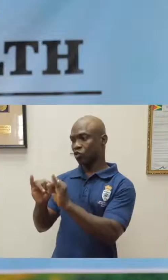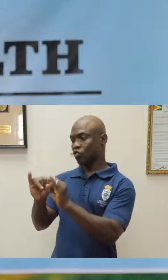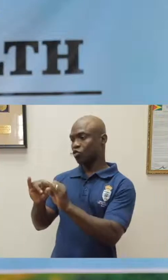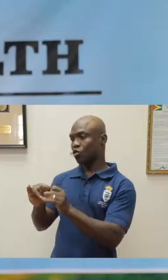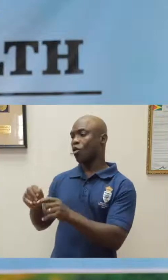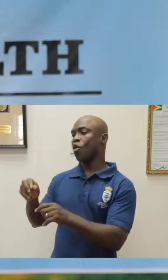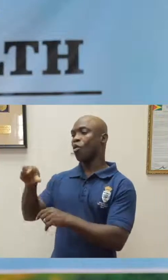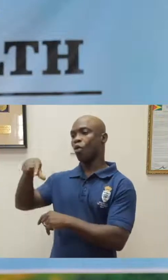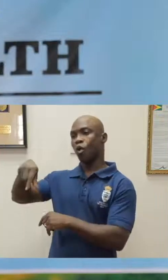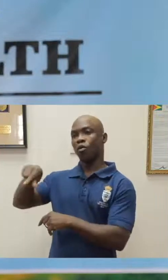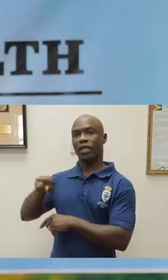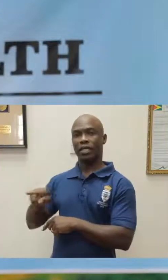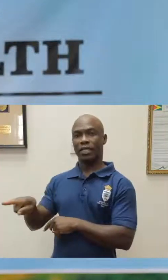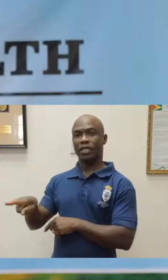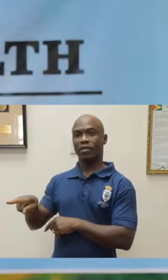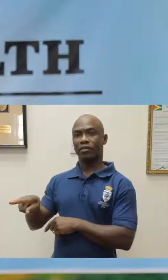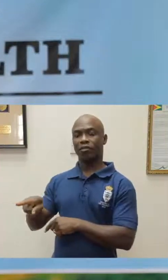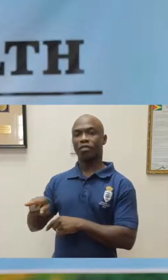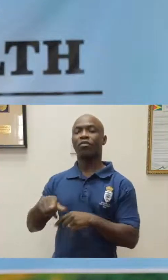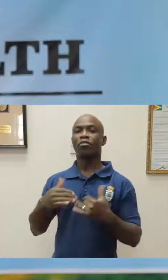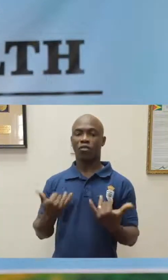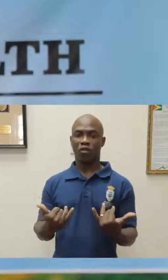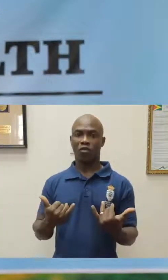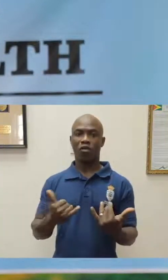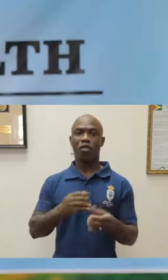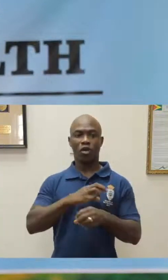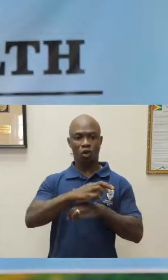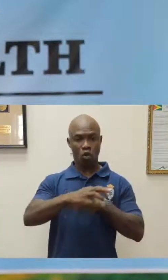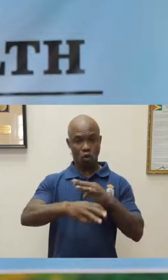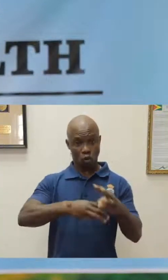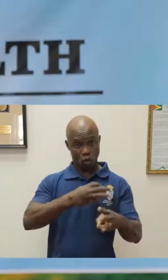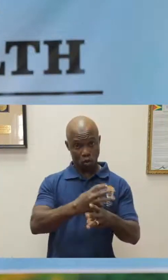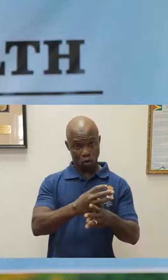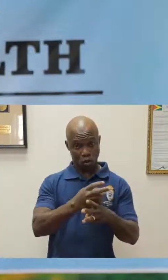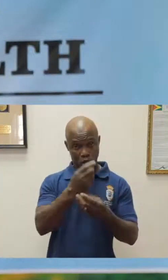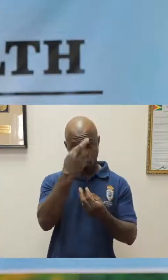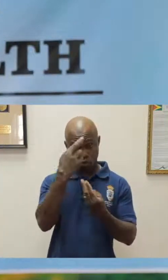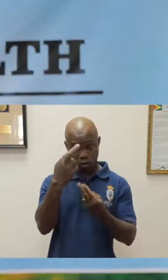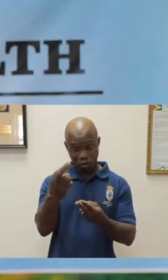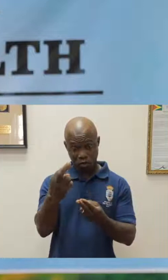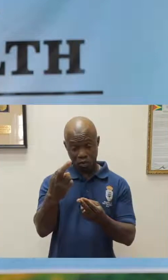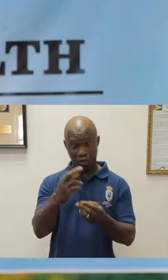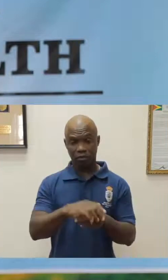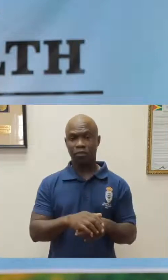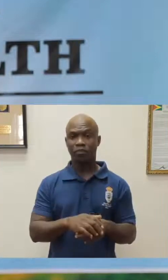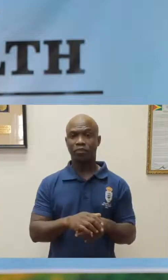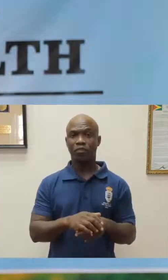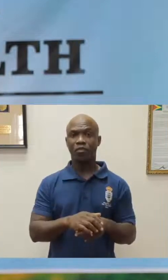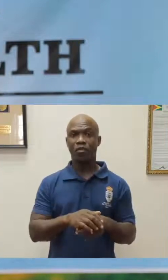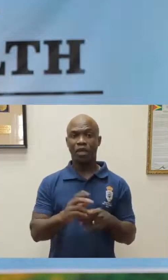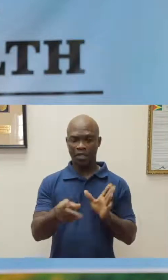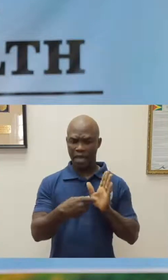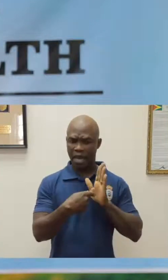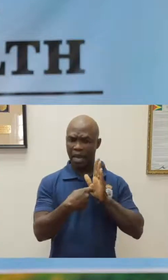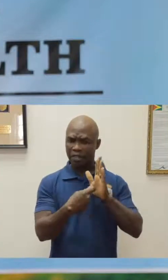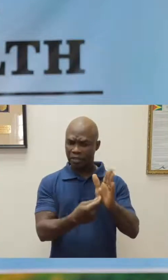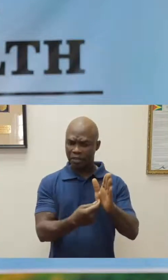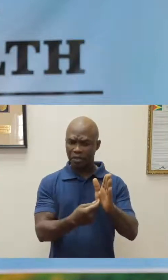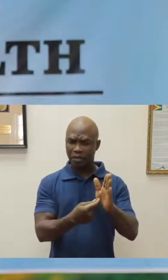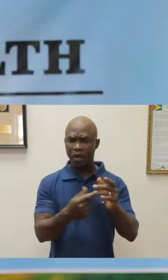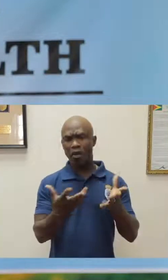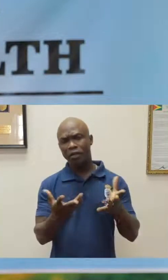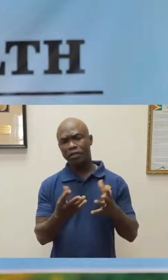quarantine. Now for the global report. Globally, the statistics according